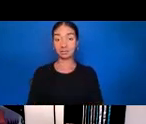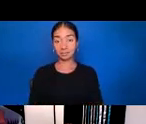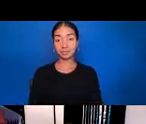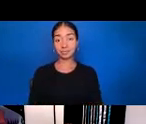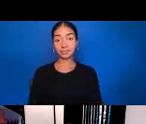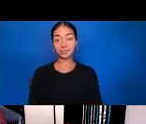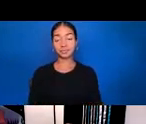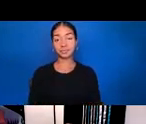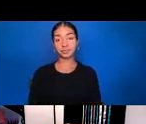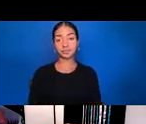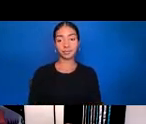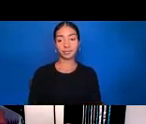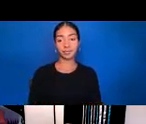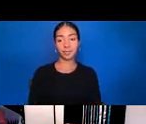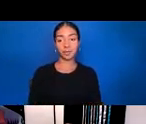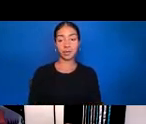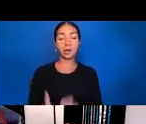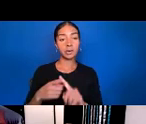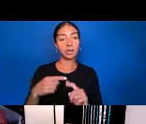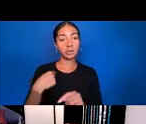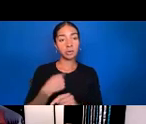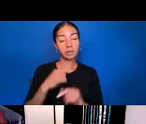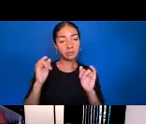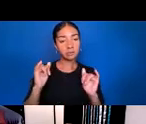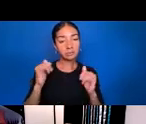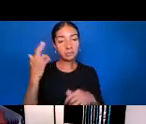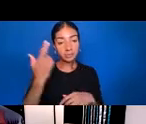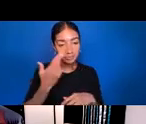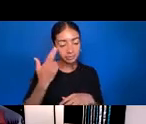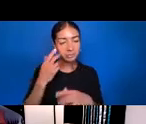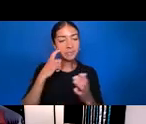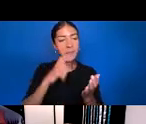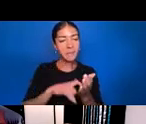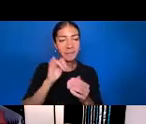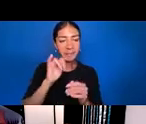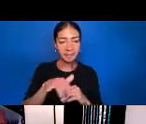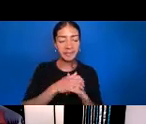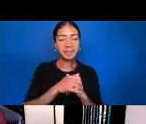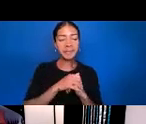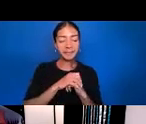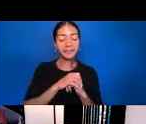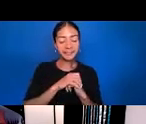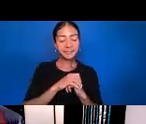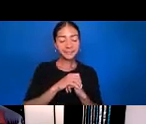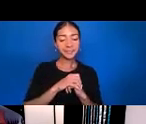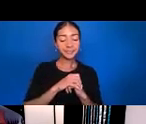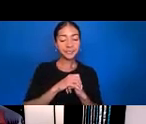And so when we realize that, it doesn't make us feel so much isolated in how we're thinking and how